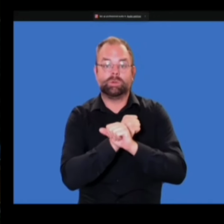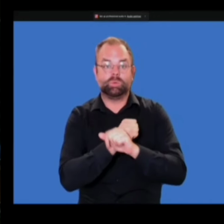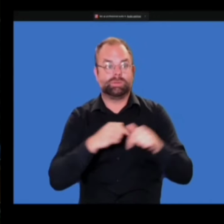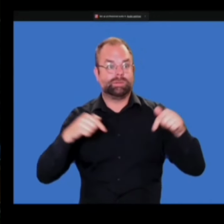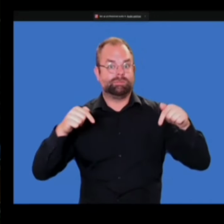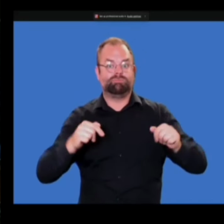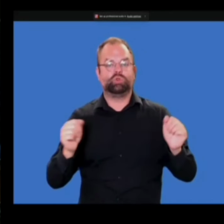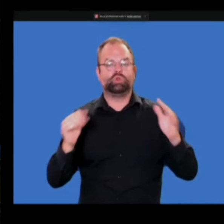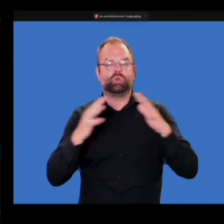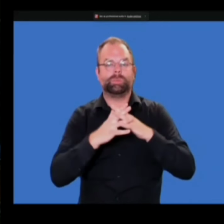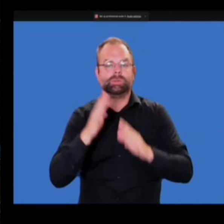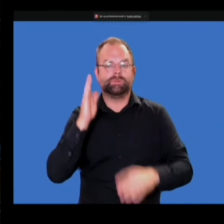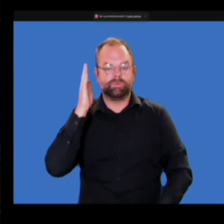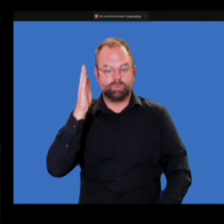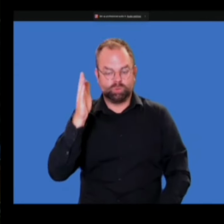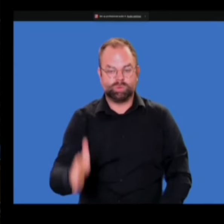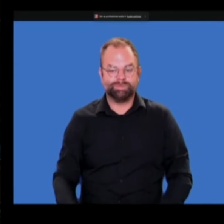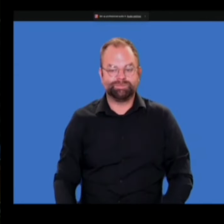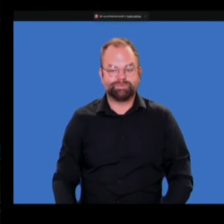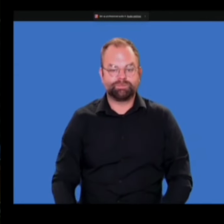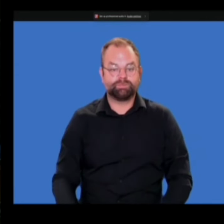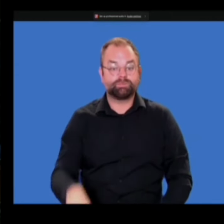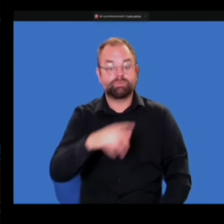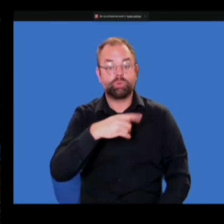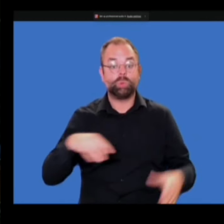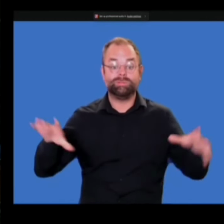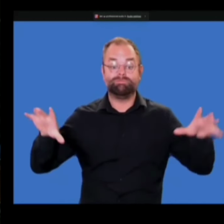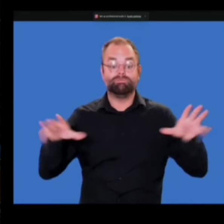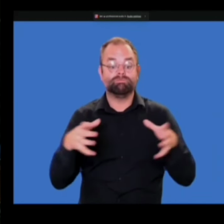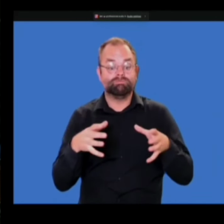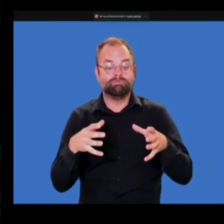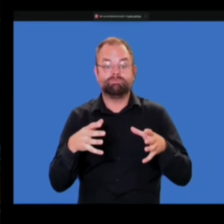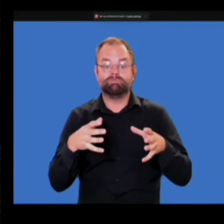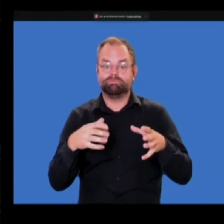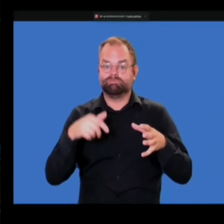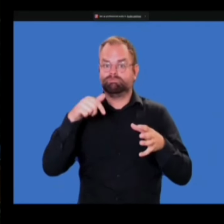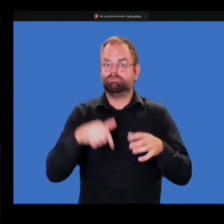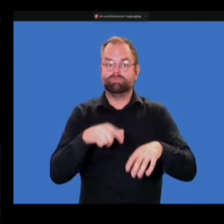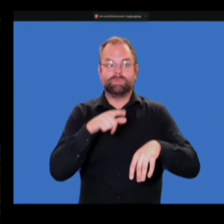of multilateralism that form the bedrock of